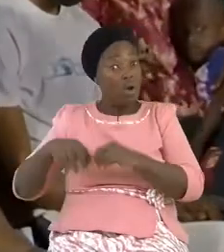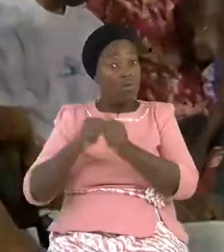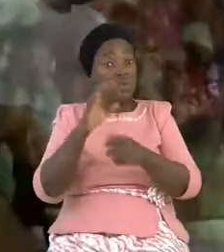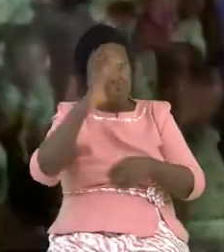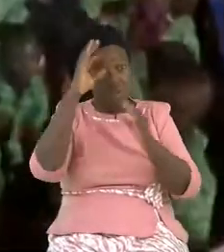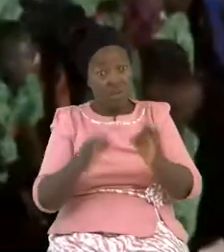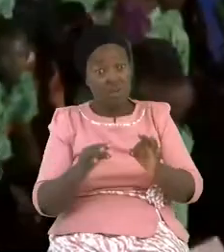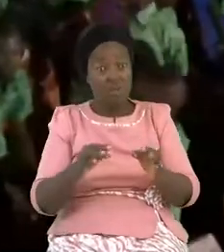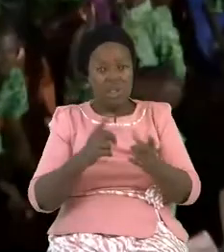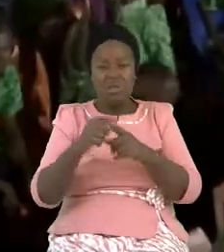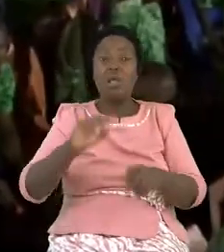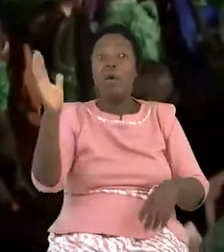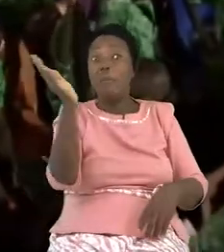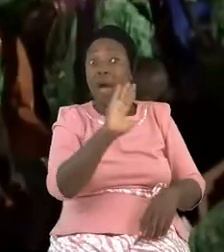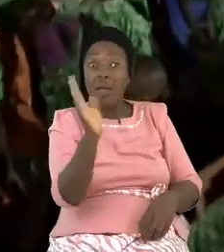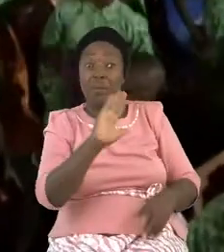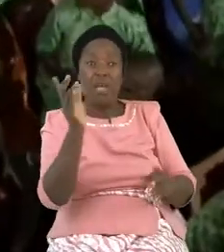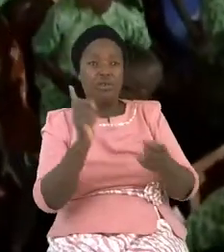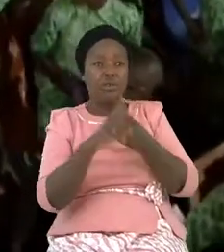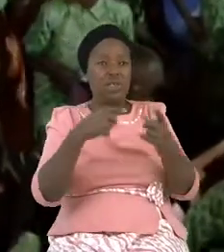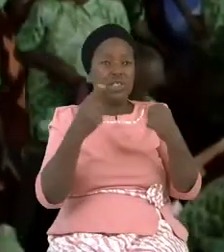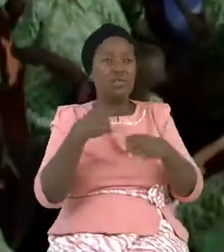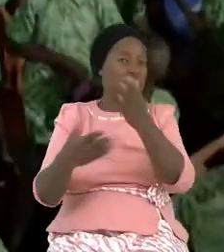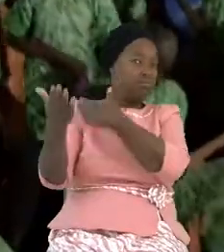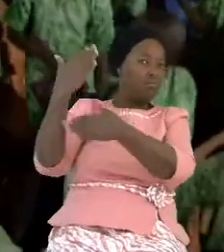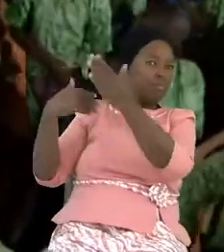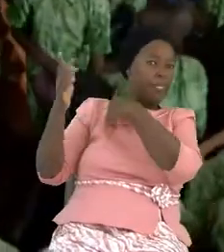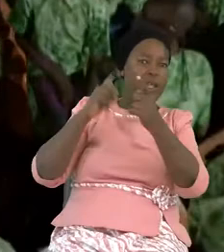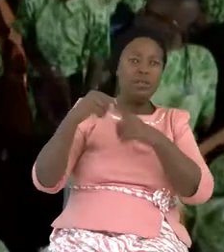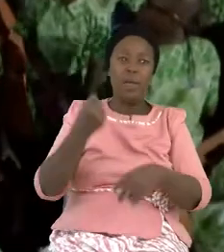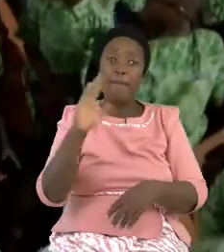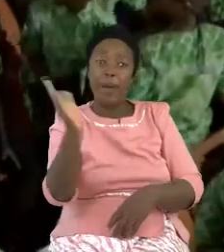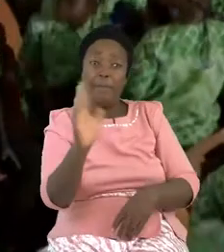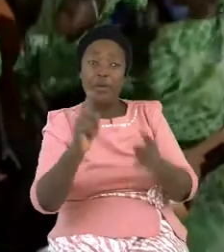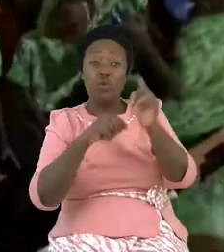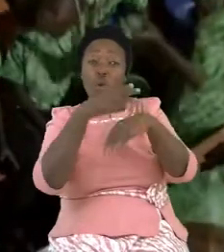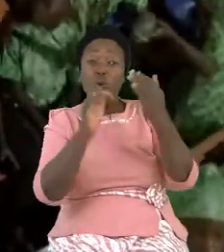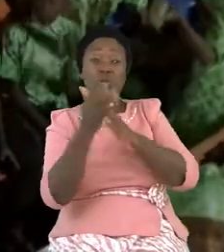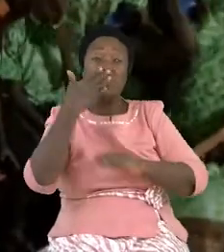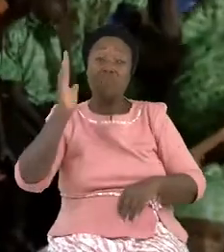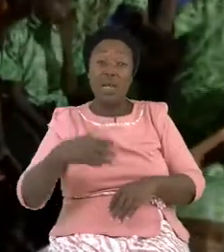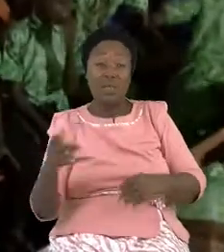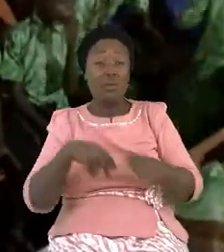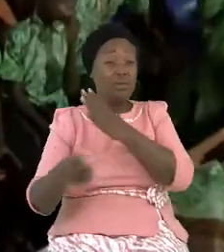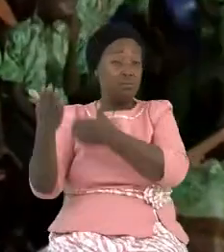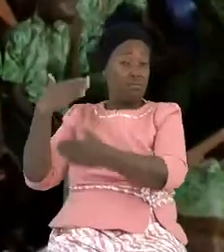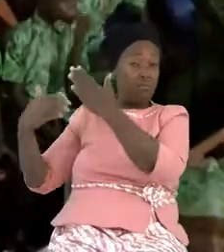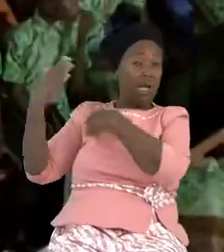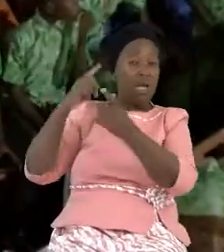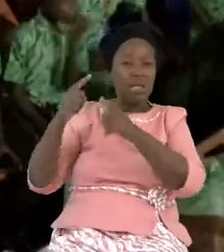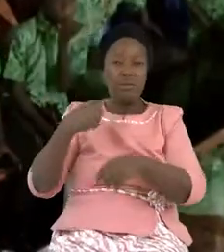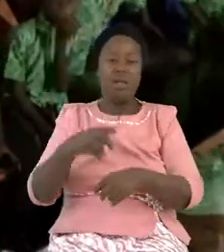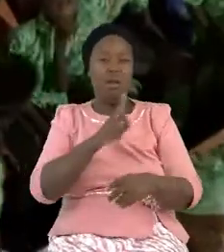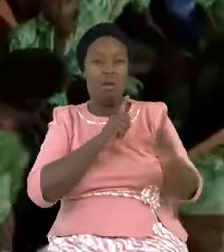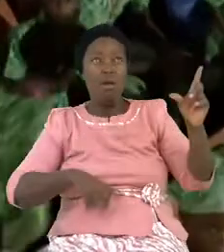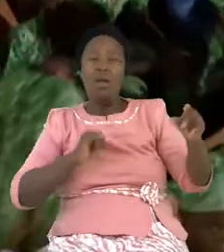say bye-bye to the sins of the past. You say bye-bye to all those evil things of the past. And say, Lord, I come.